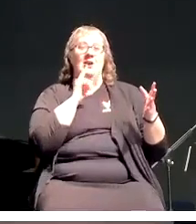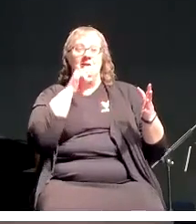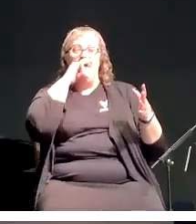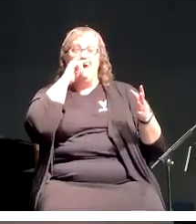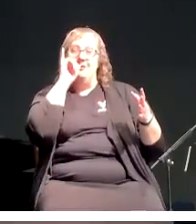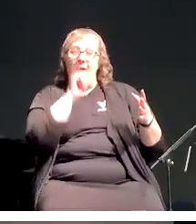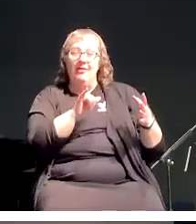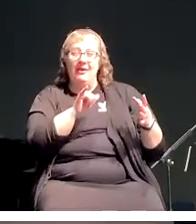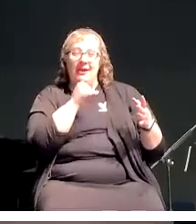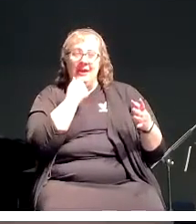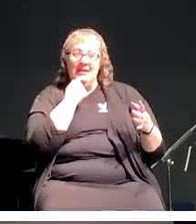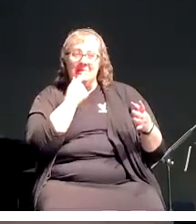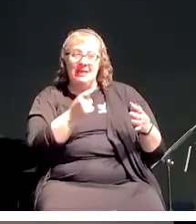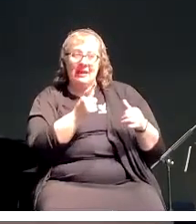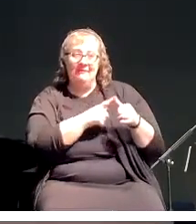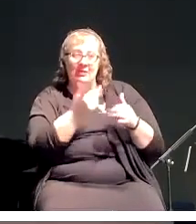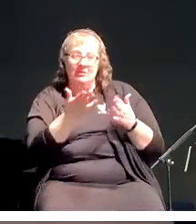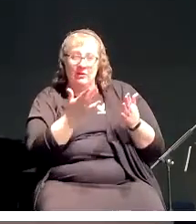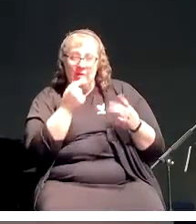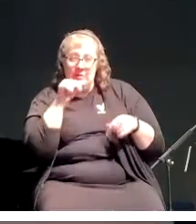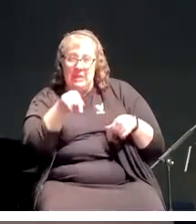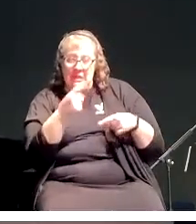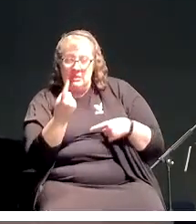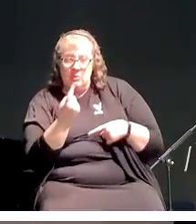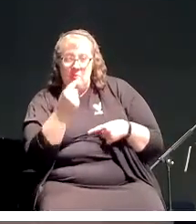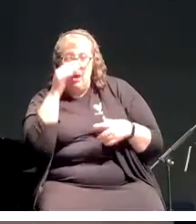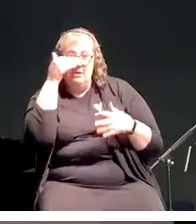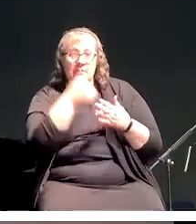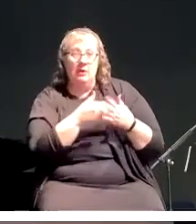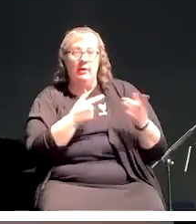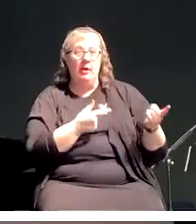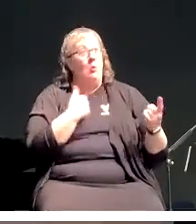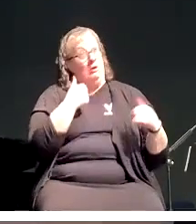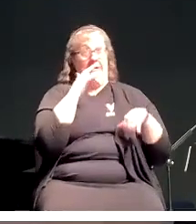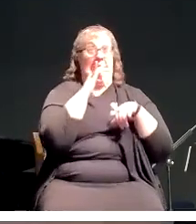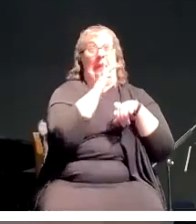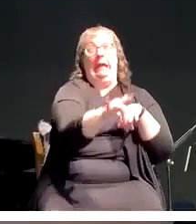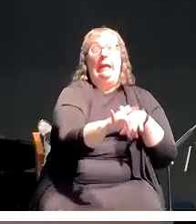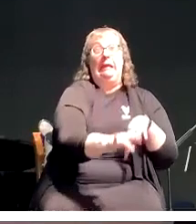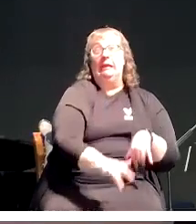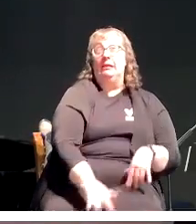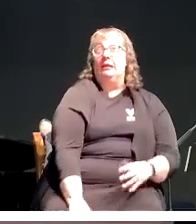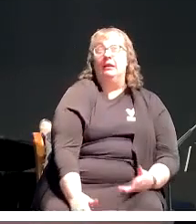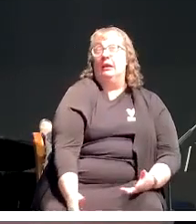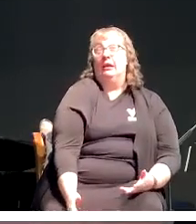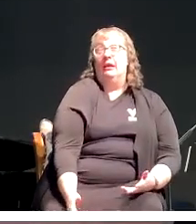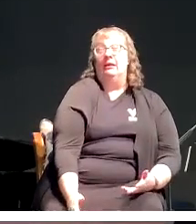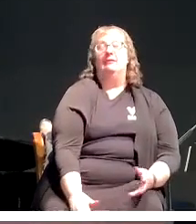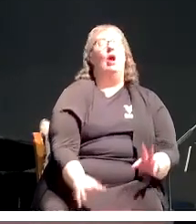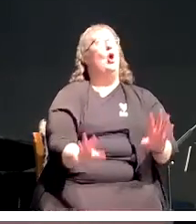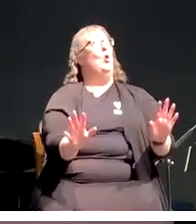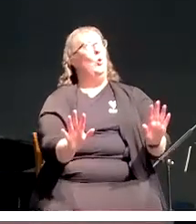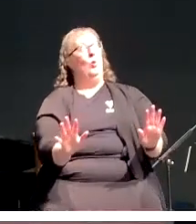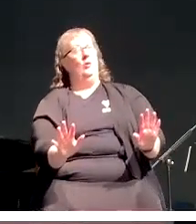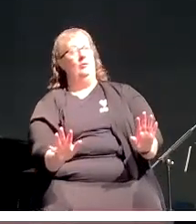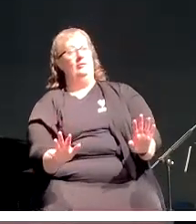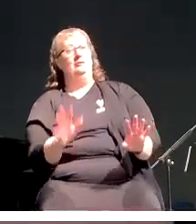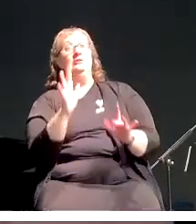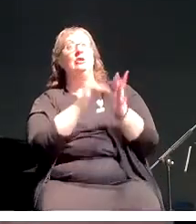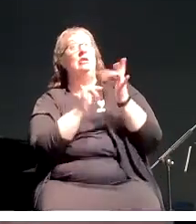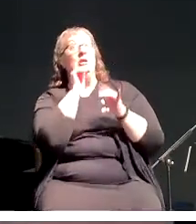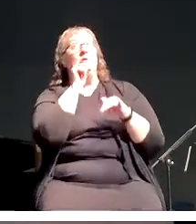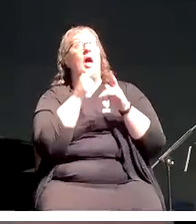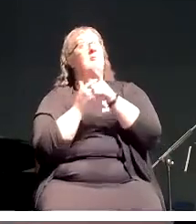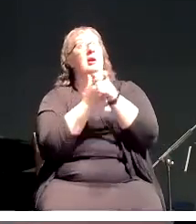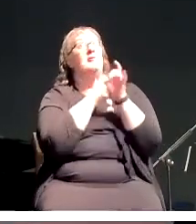this, and I didn't say it in first service, but we'll say it in this one. My son was like, so was he naked? No. Jesus was not